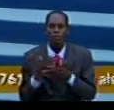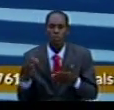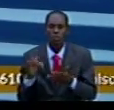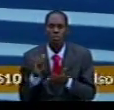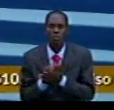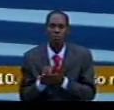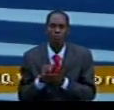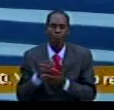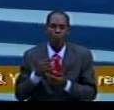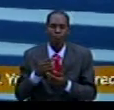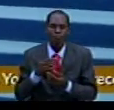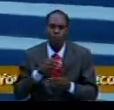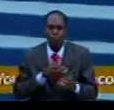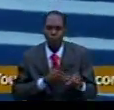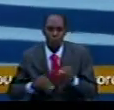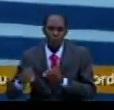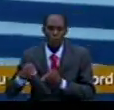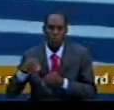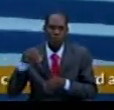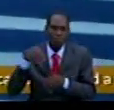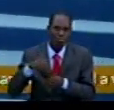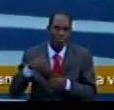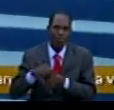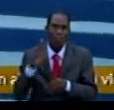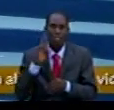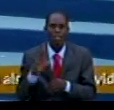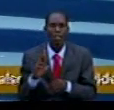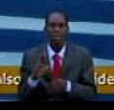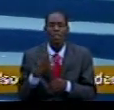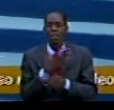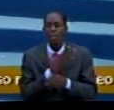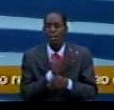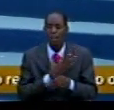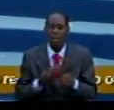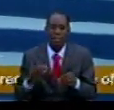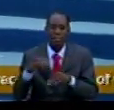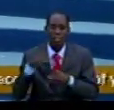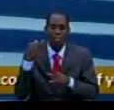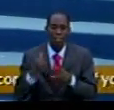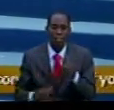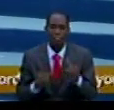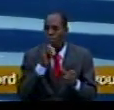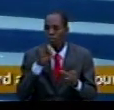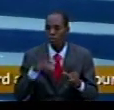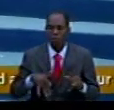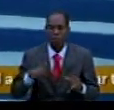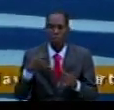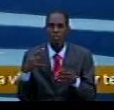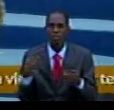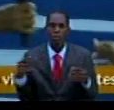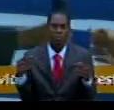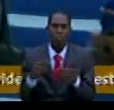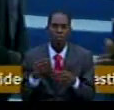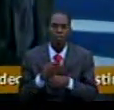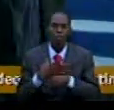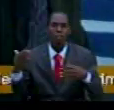osa and rani. But she rara to see me, what feel you, but praise the Lord!